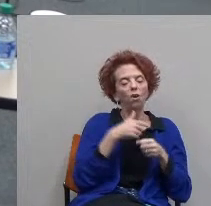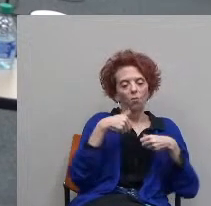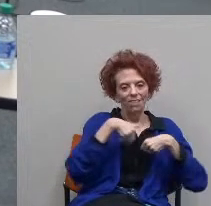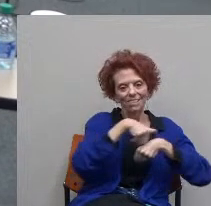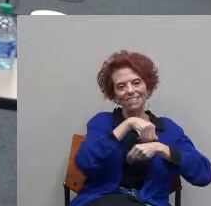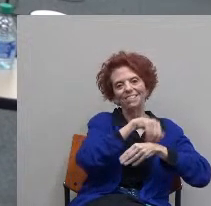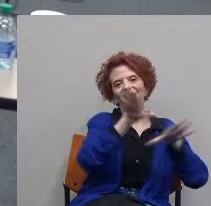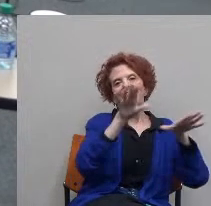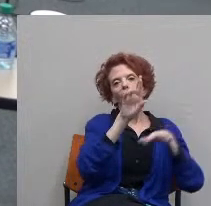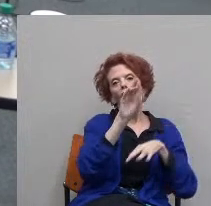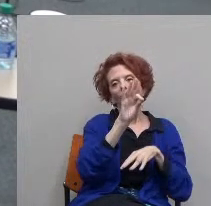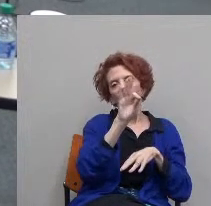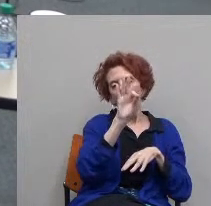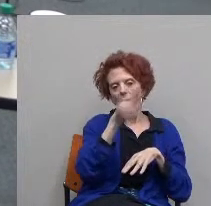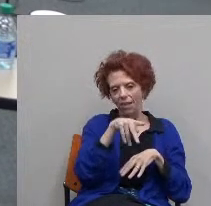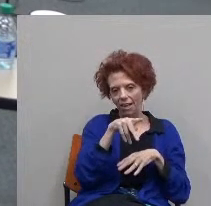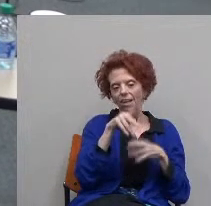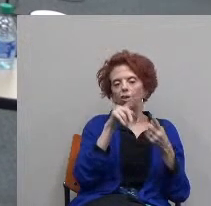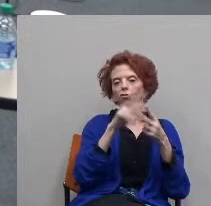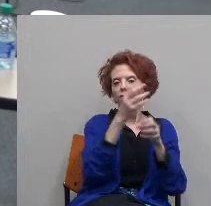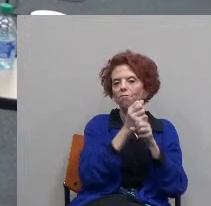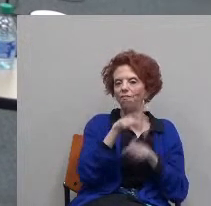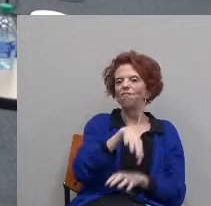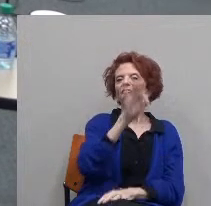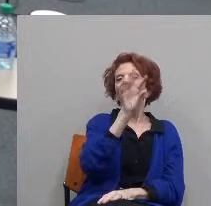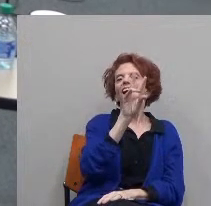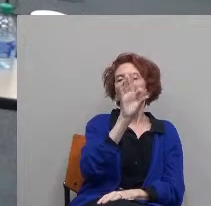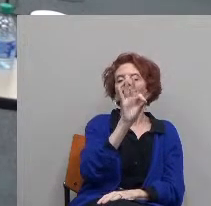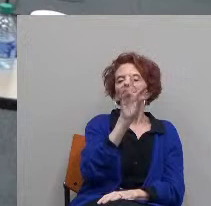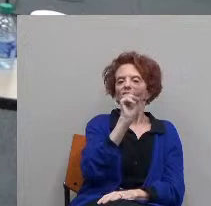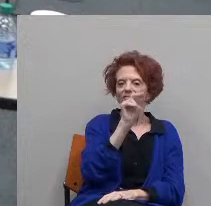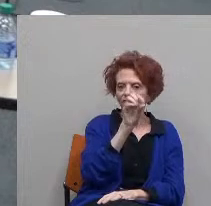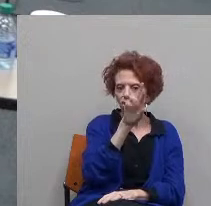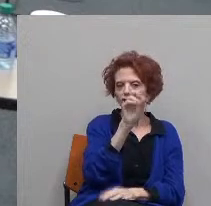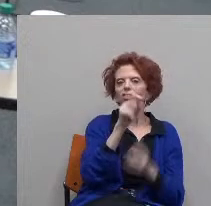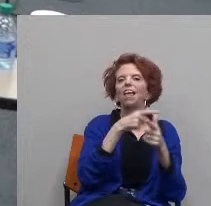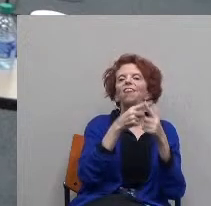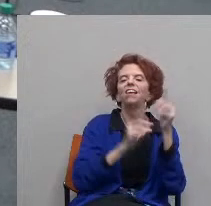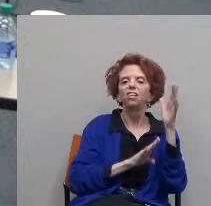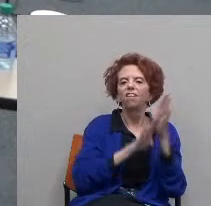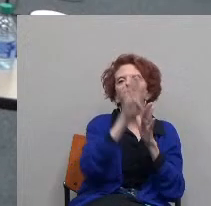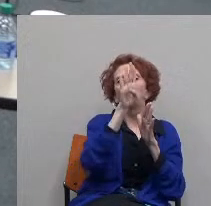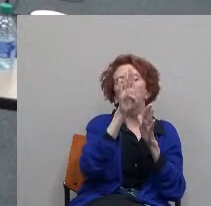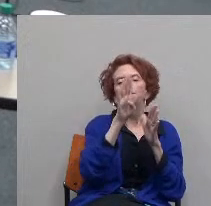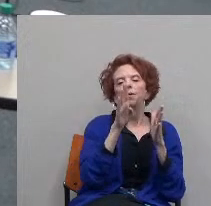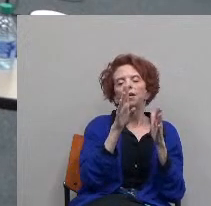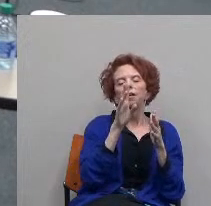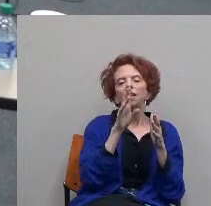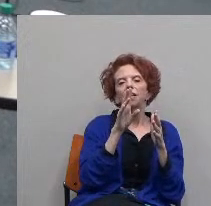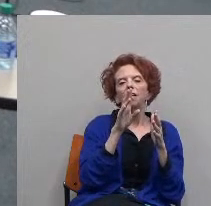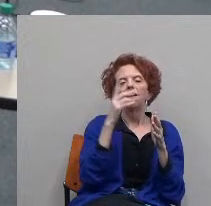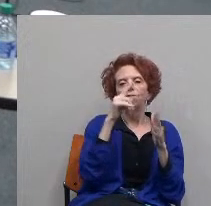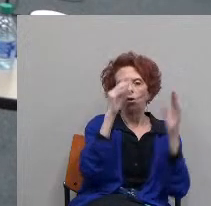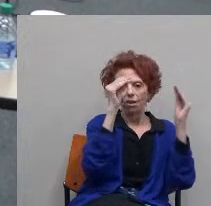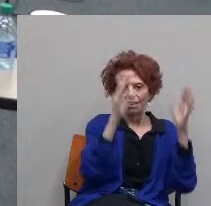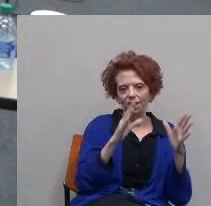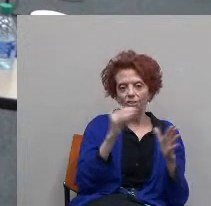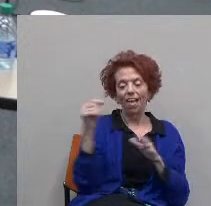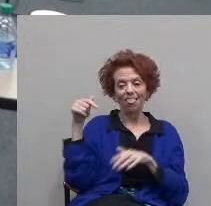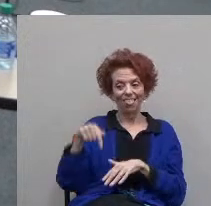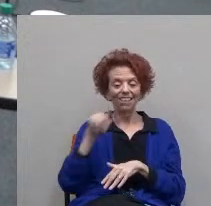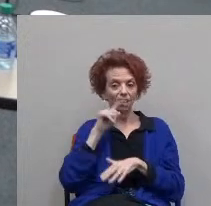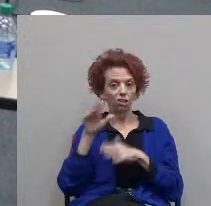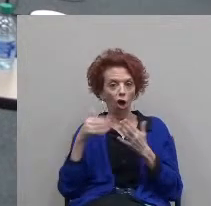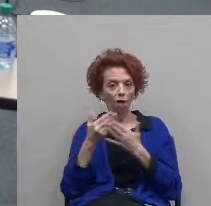the RFP, identify those vendors, and develop the actual program for teachers. Okay, and this will be